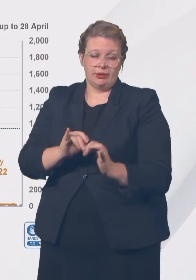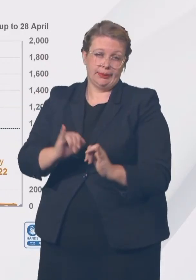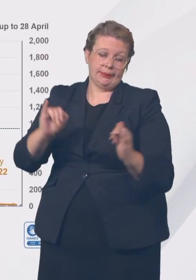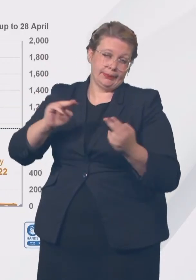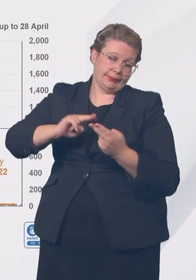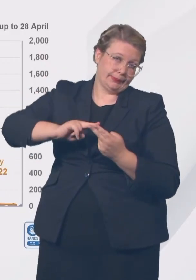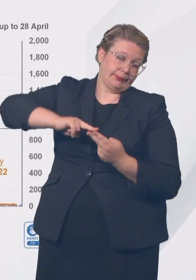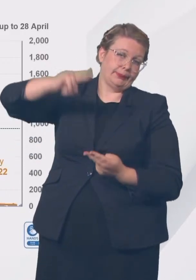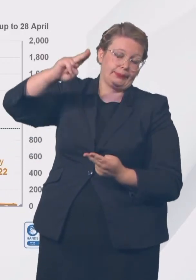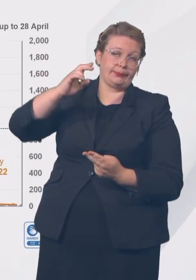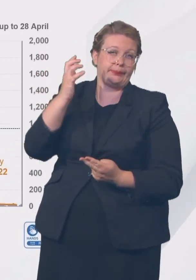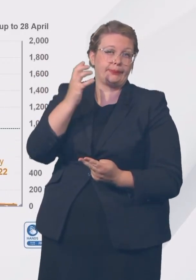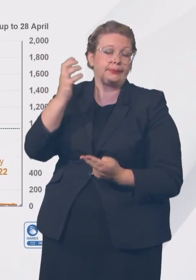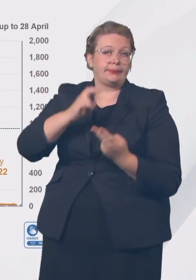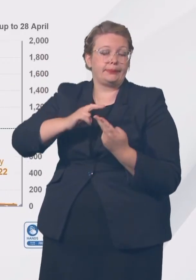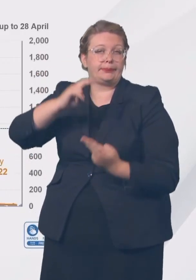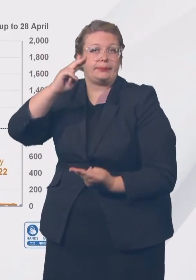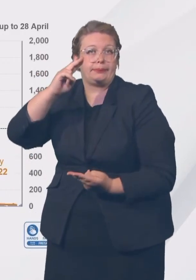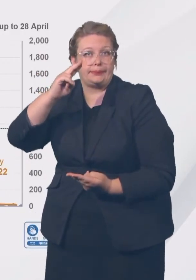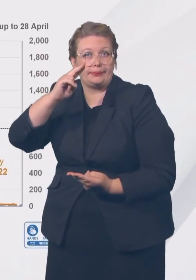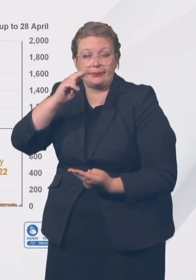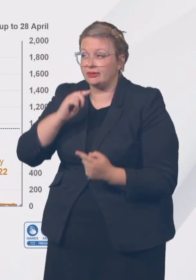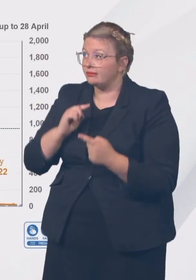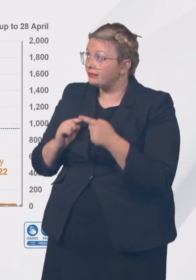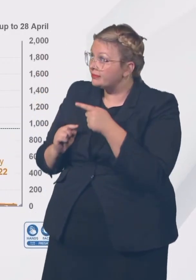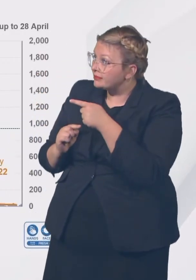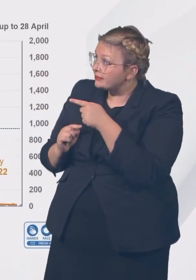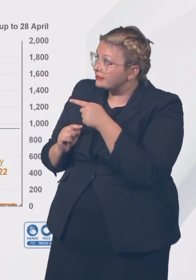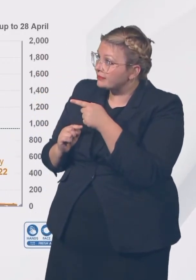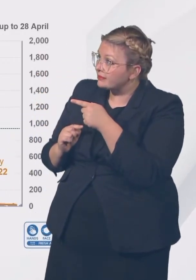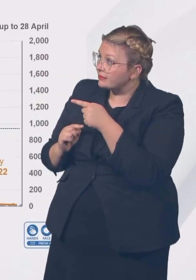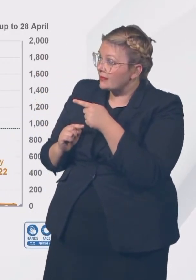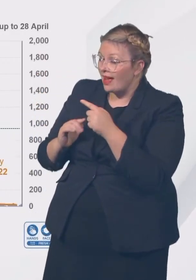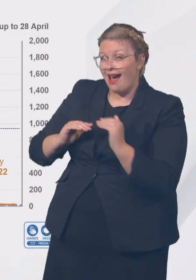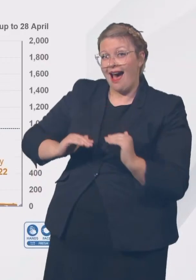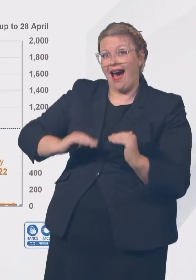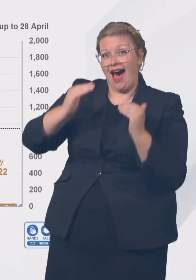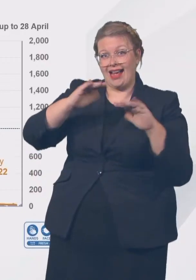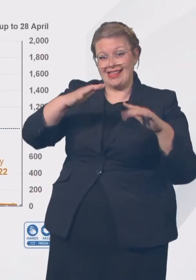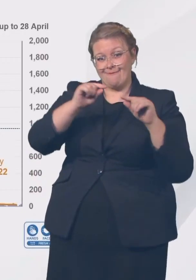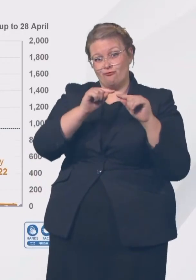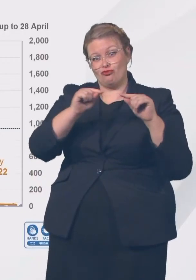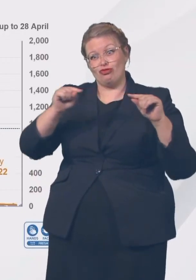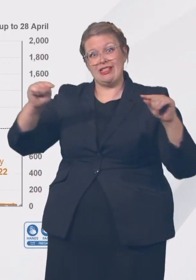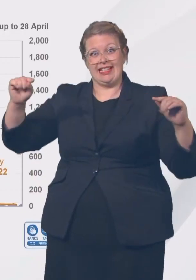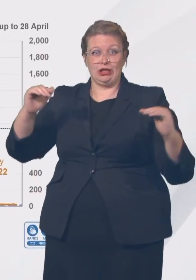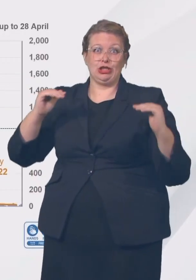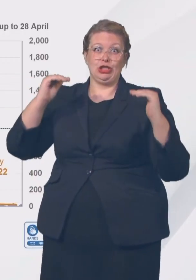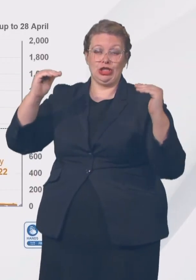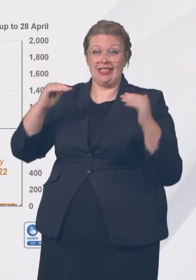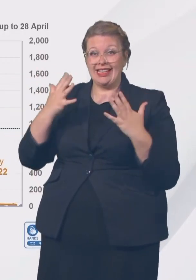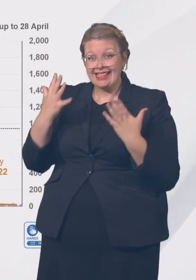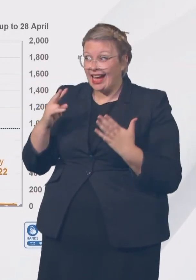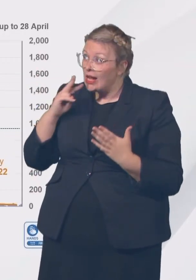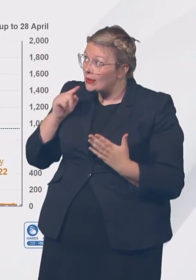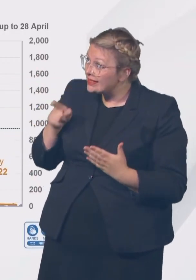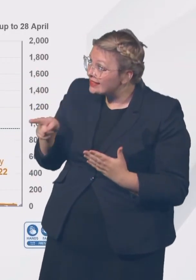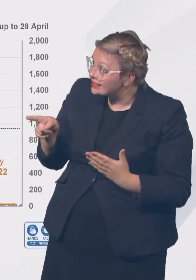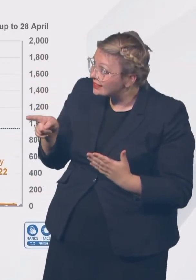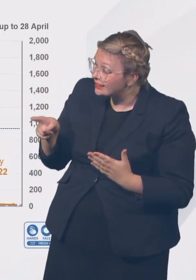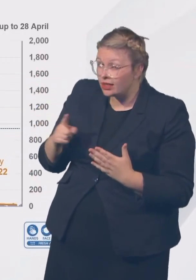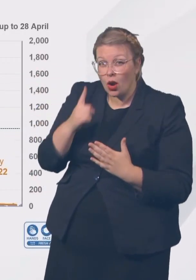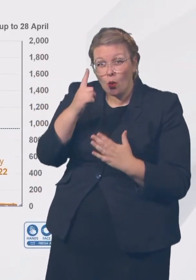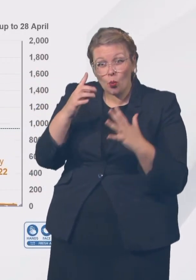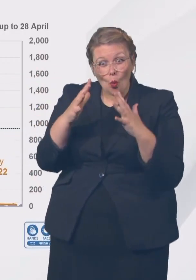blue line that goes midway across the chart. But thankfully, you can see that we are now down in the last 7 days to